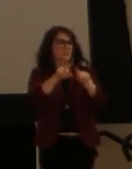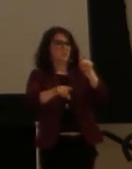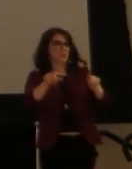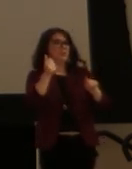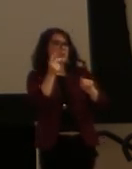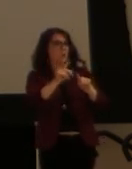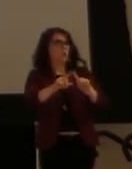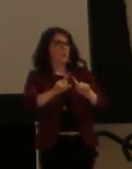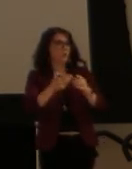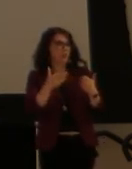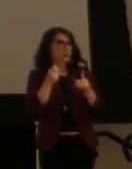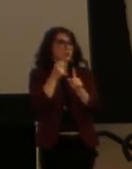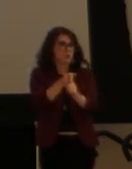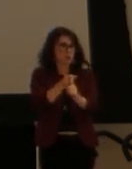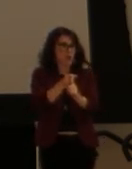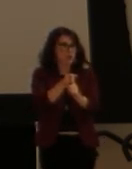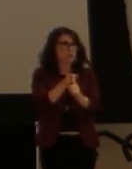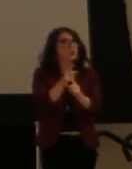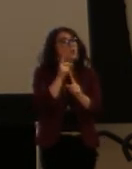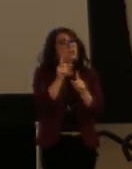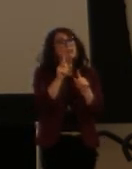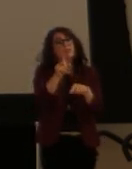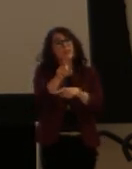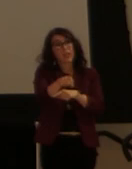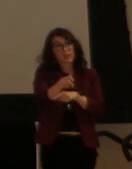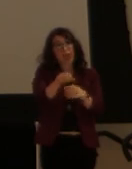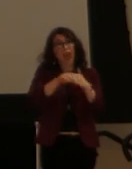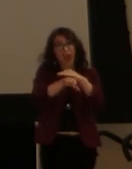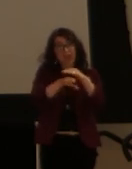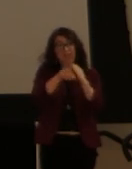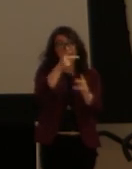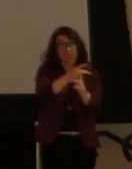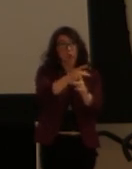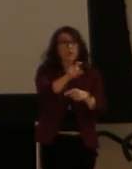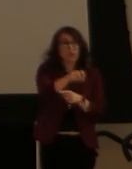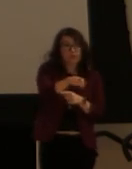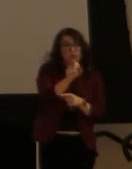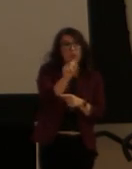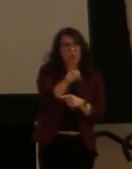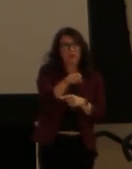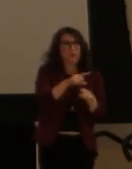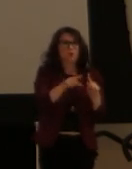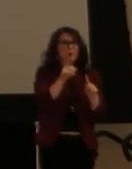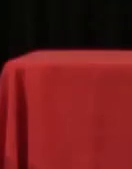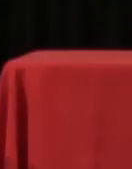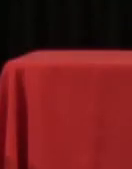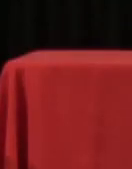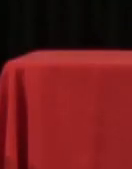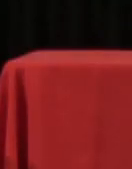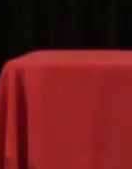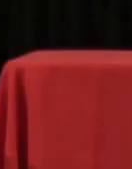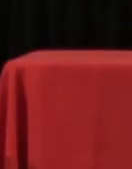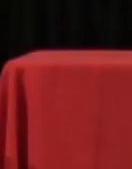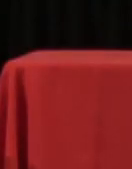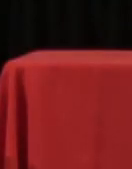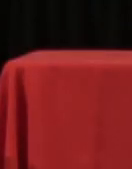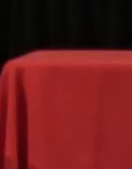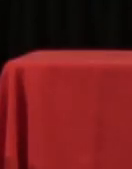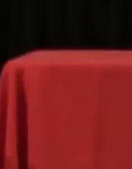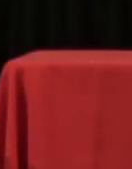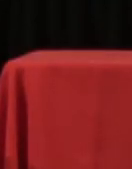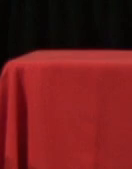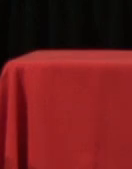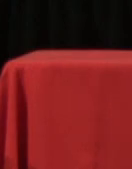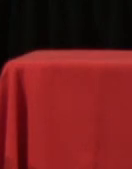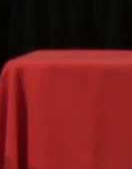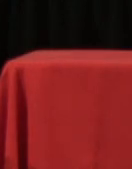necessary, but it's not sufficient to improving health. And the same is true for health equity. Access to care, or focusing on access to care